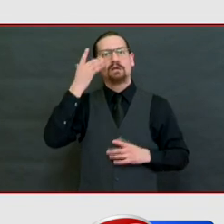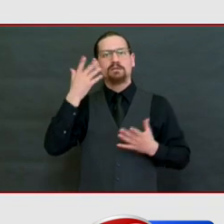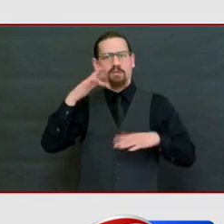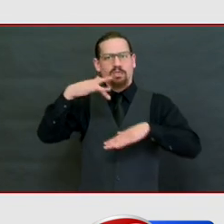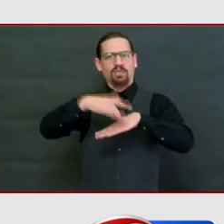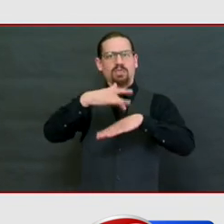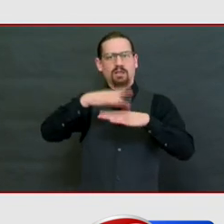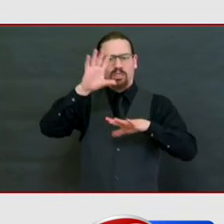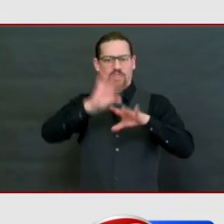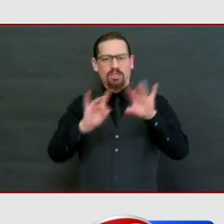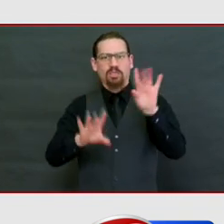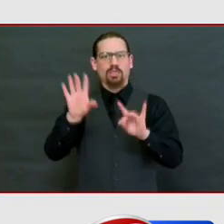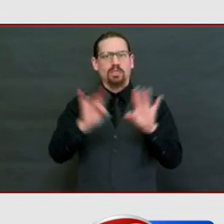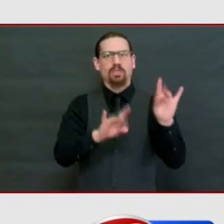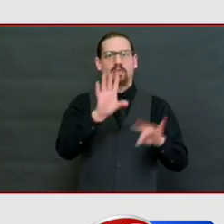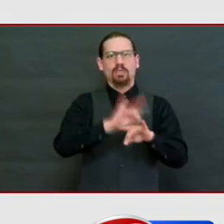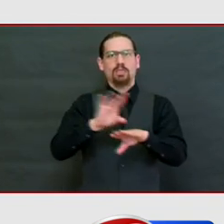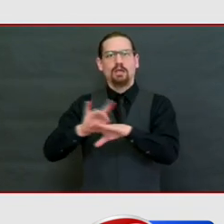people.